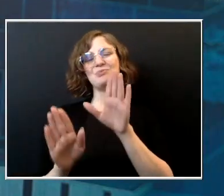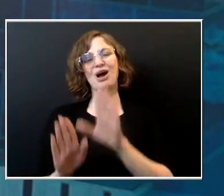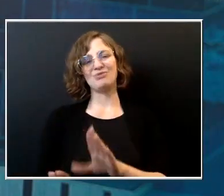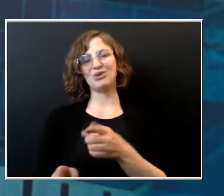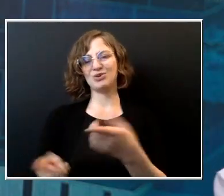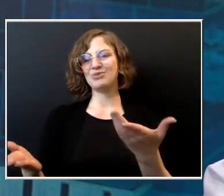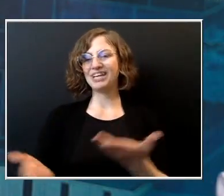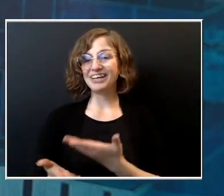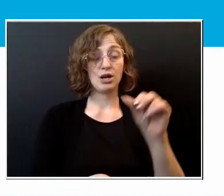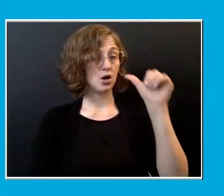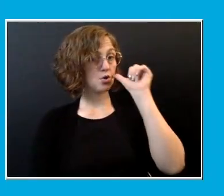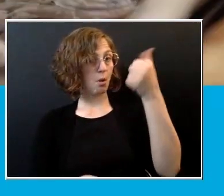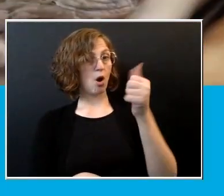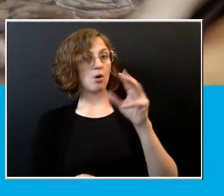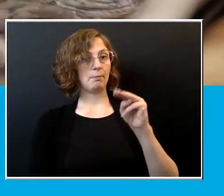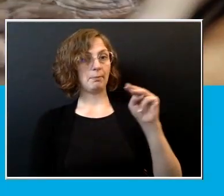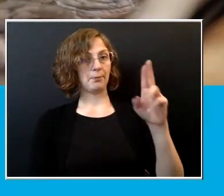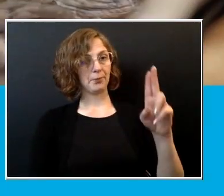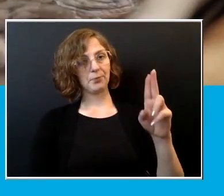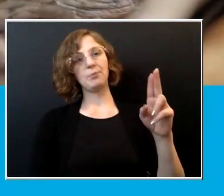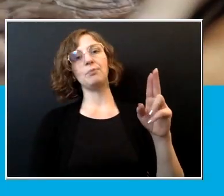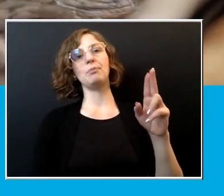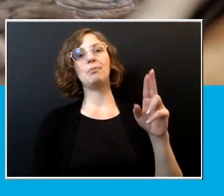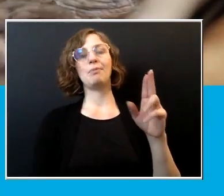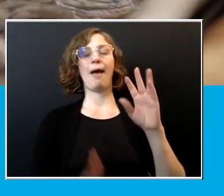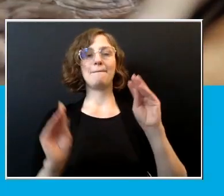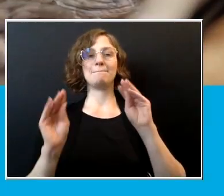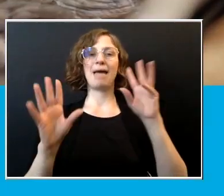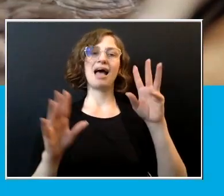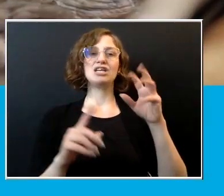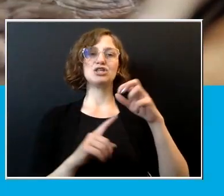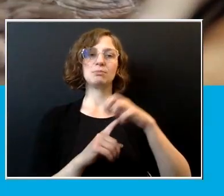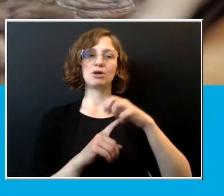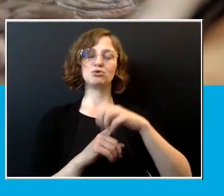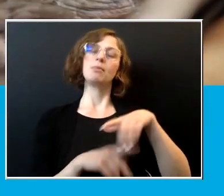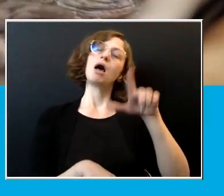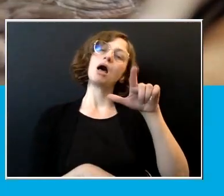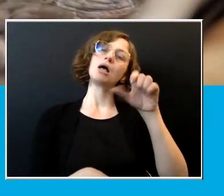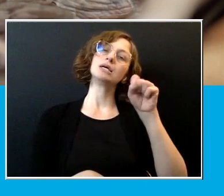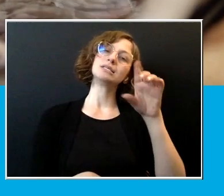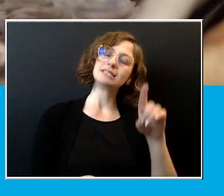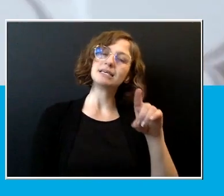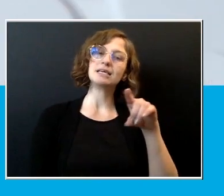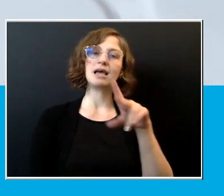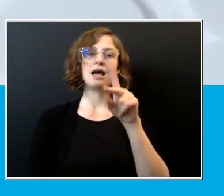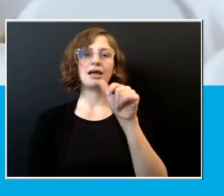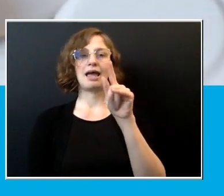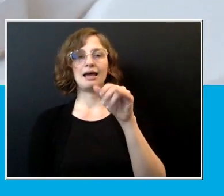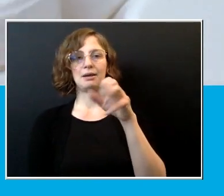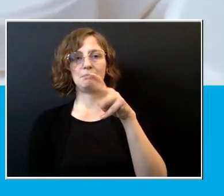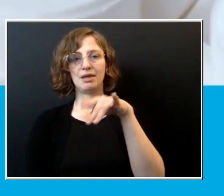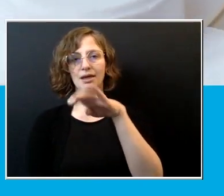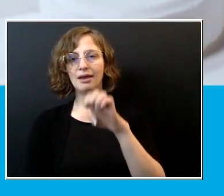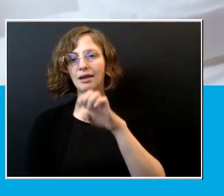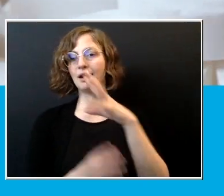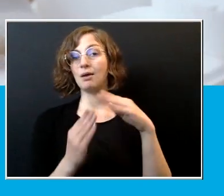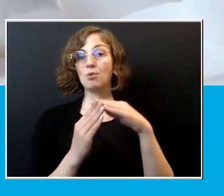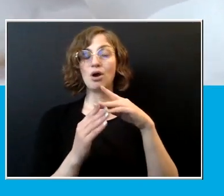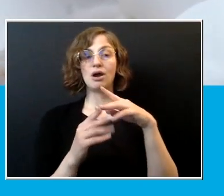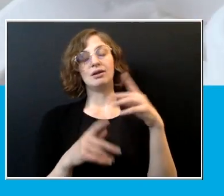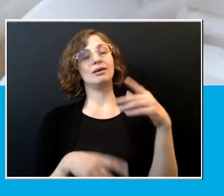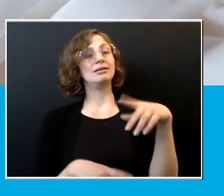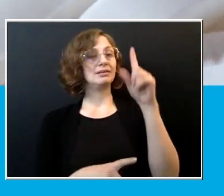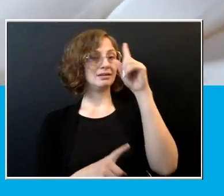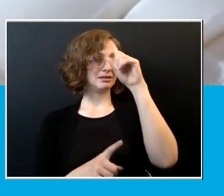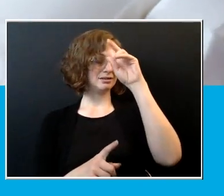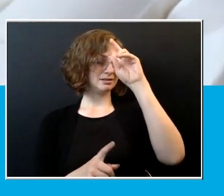us today. We'll see you back here tomorrow. Magic mushrooms, LSD, ketamine, and more. Psychedelic drugs could revolutionize